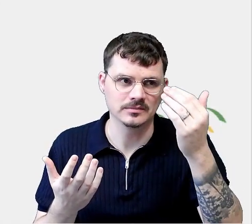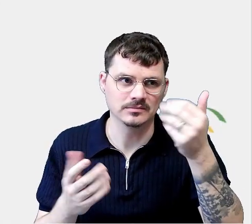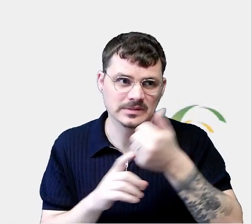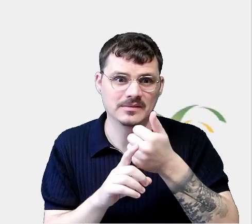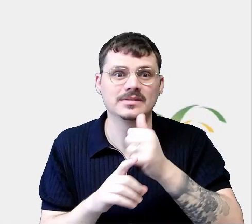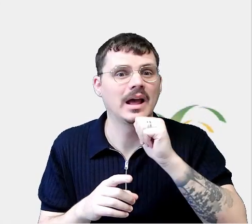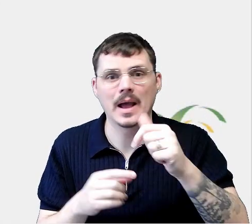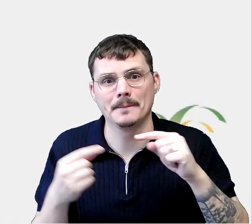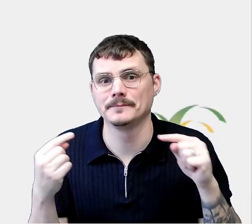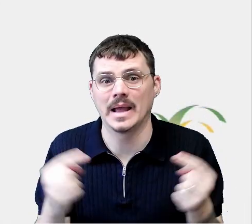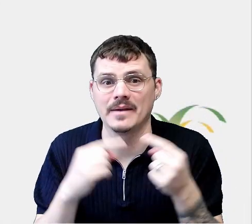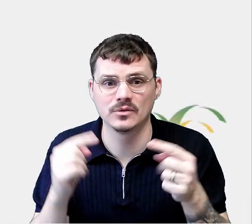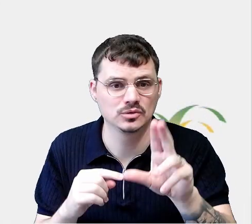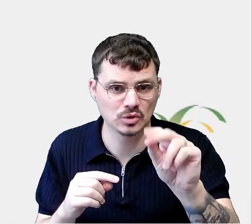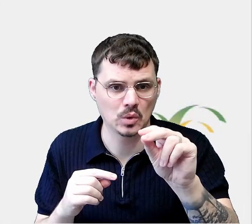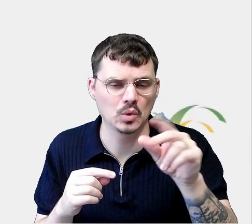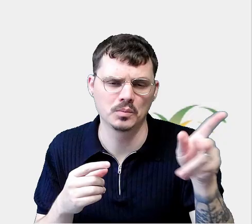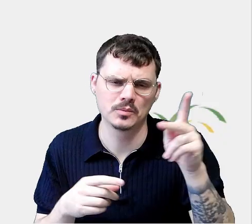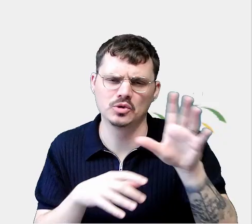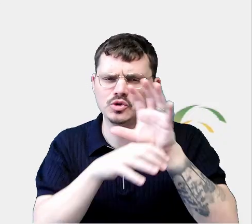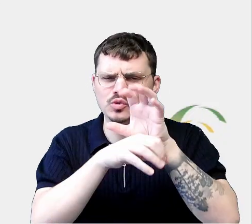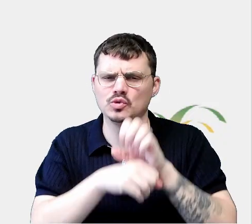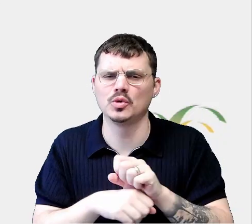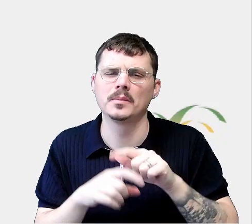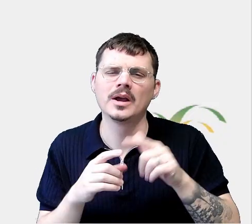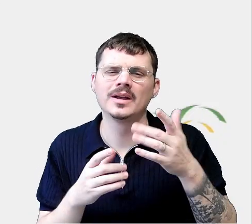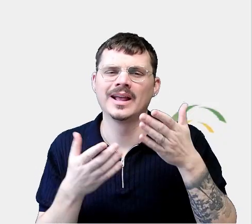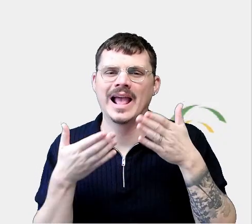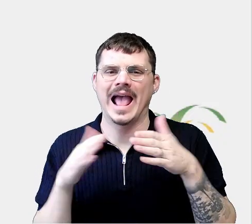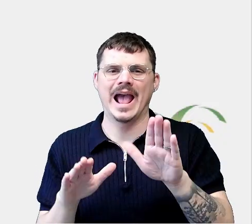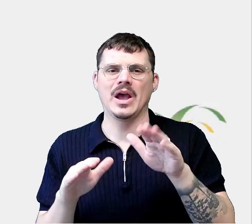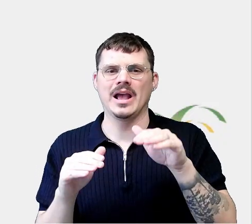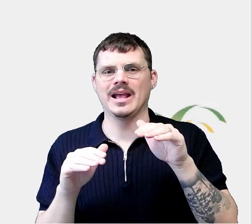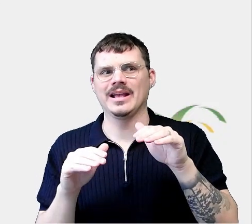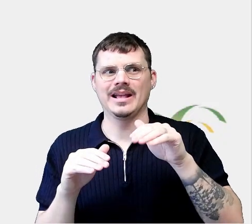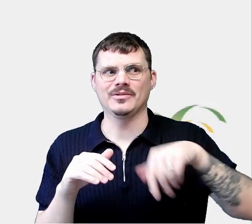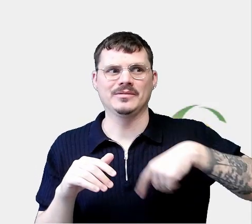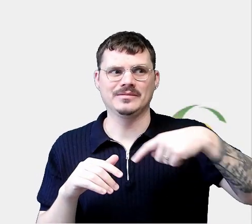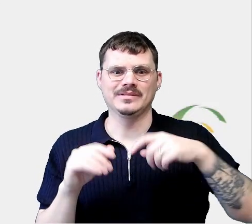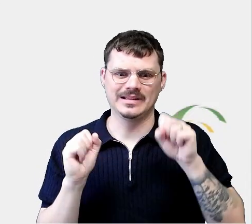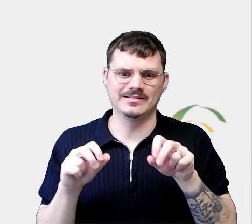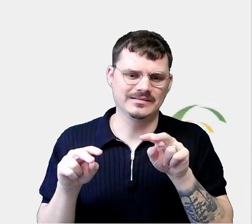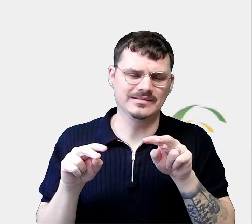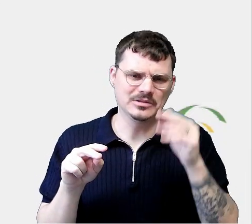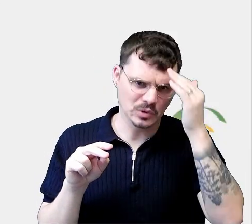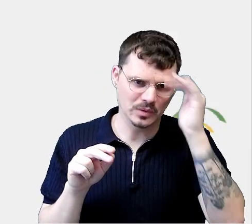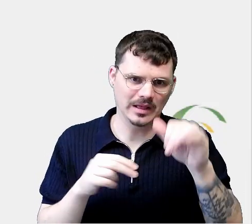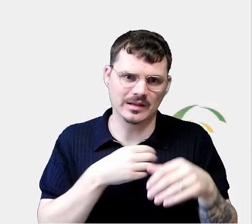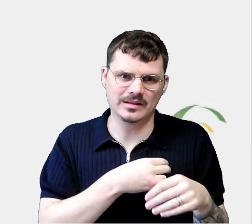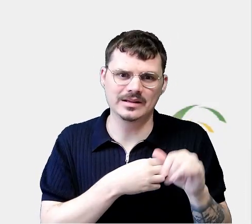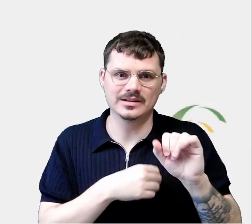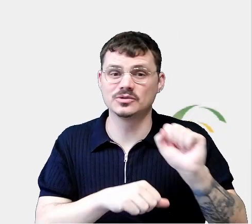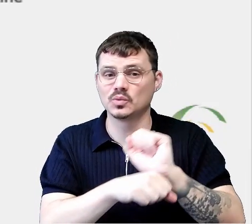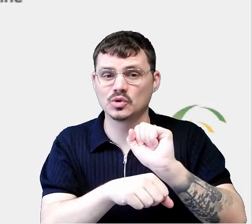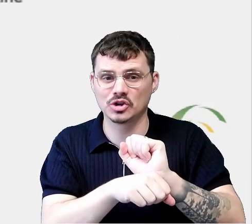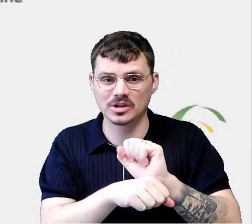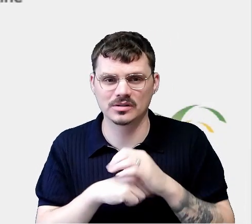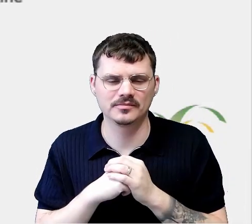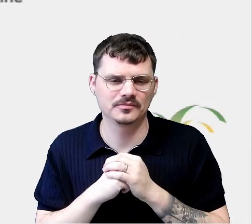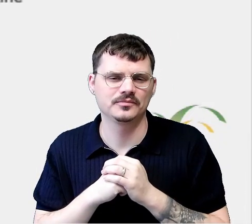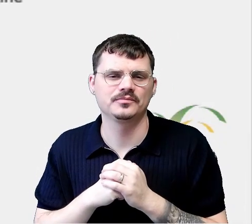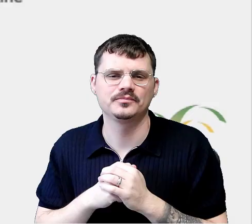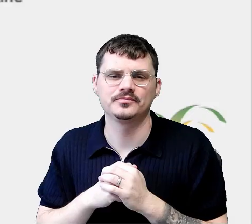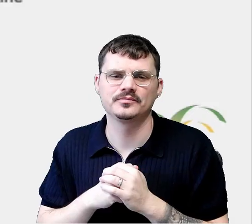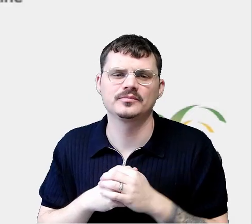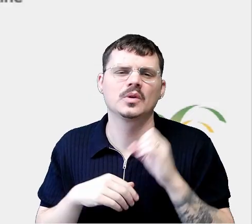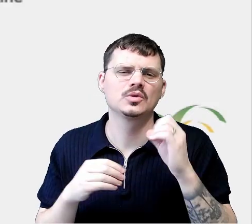painful or anything. People get used to it, but it's a good sort of a clinical way to know that the thing's in place. So what